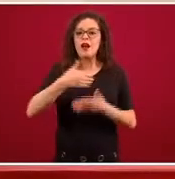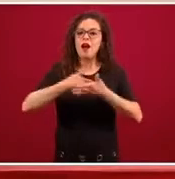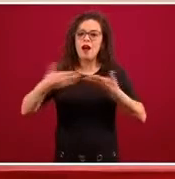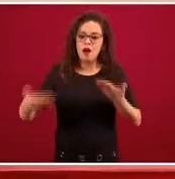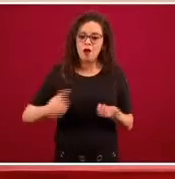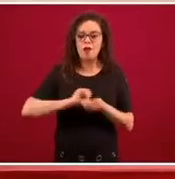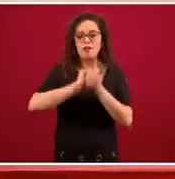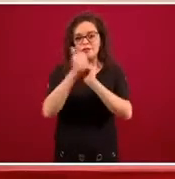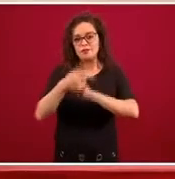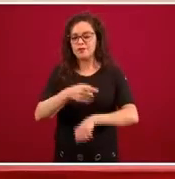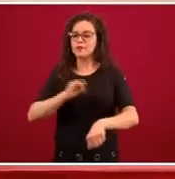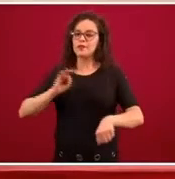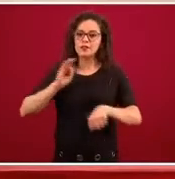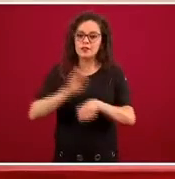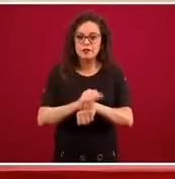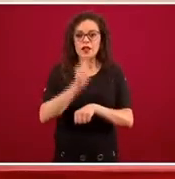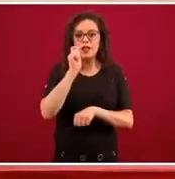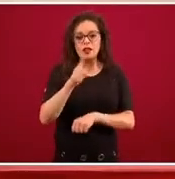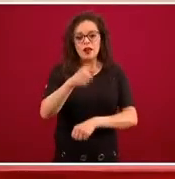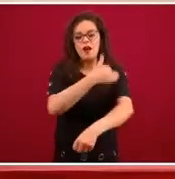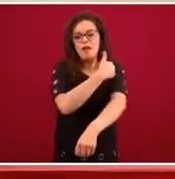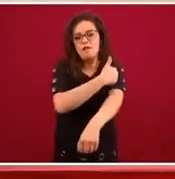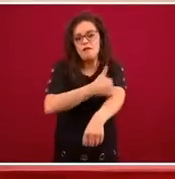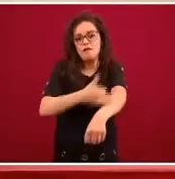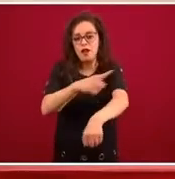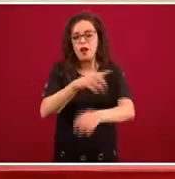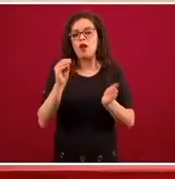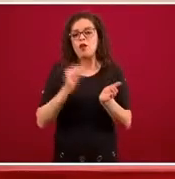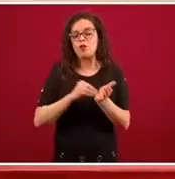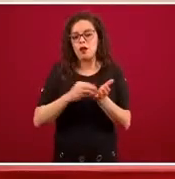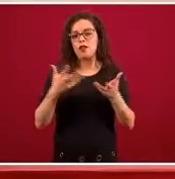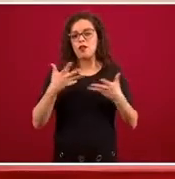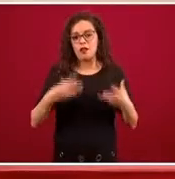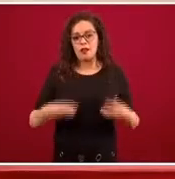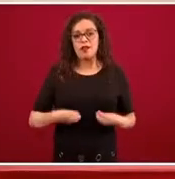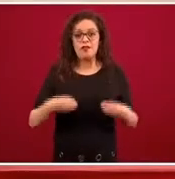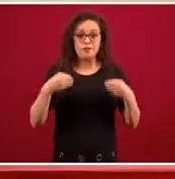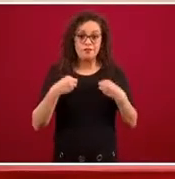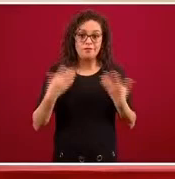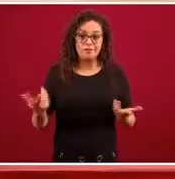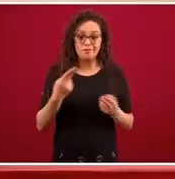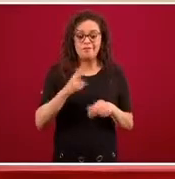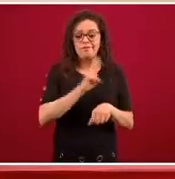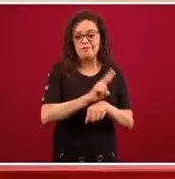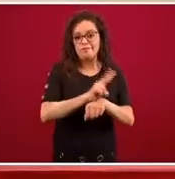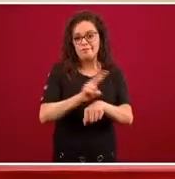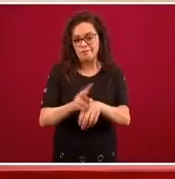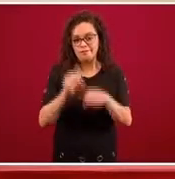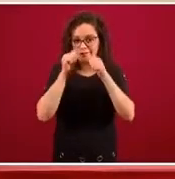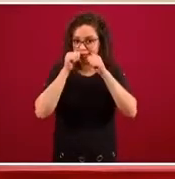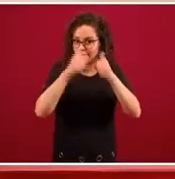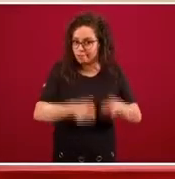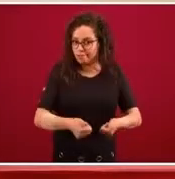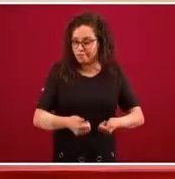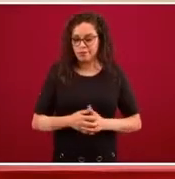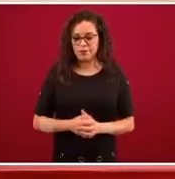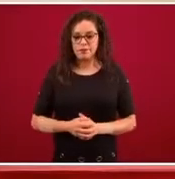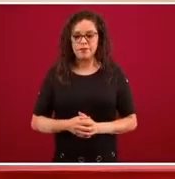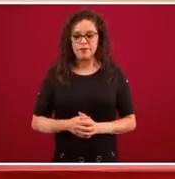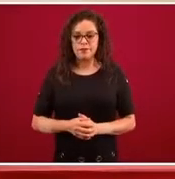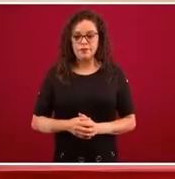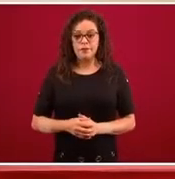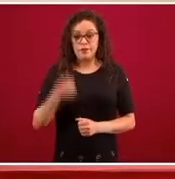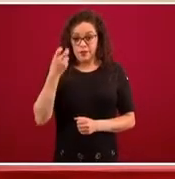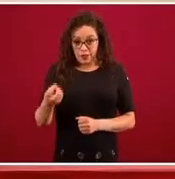a source of infection. So we have to protect those people who are still alive, even if they are their relatives. So the protocols we